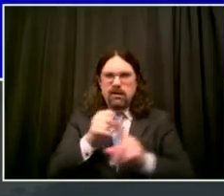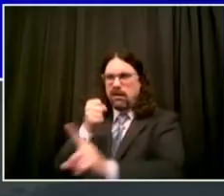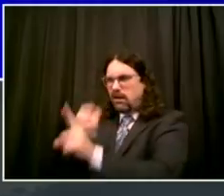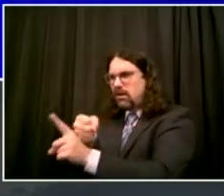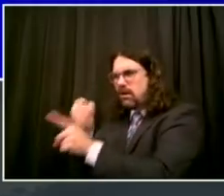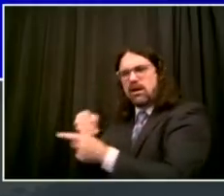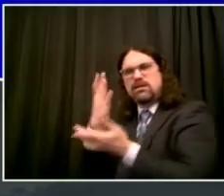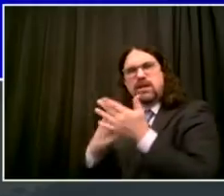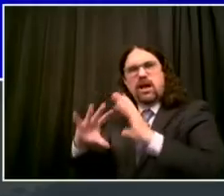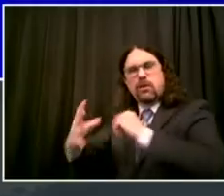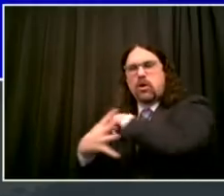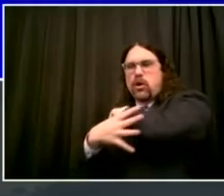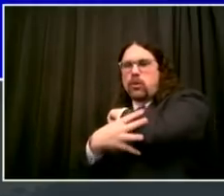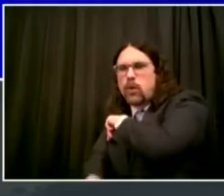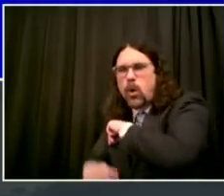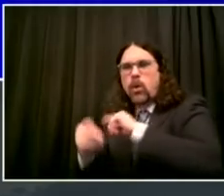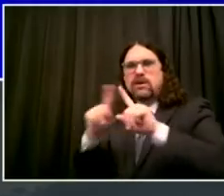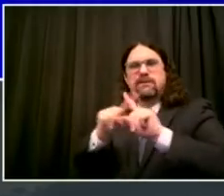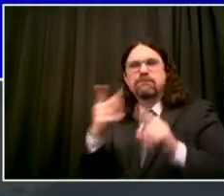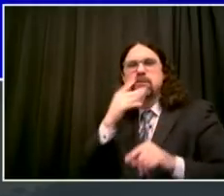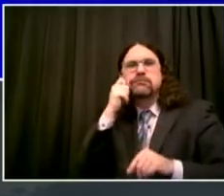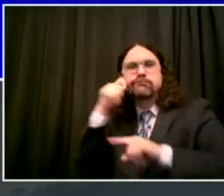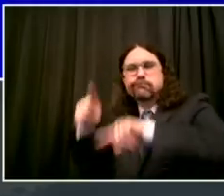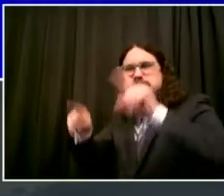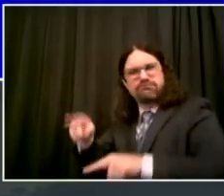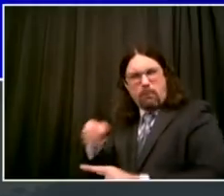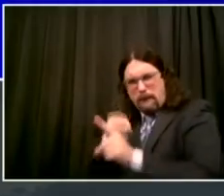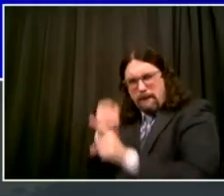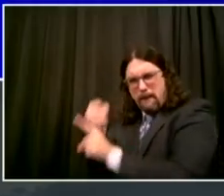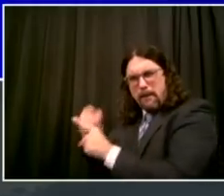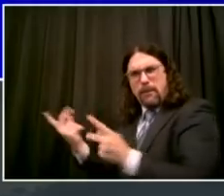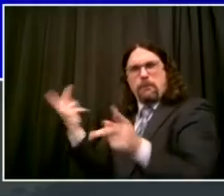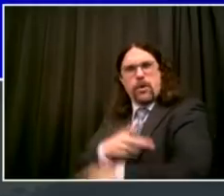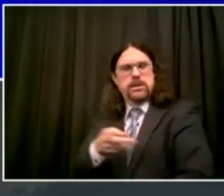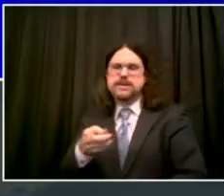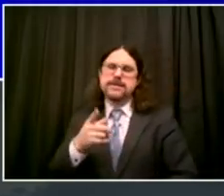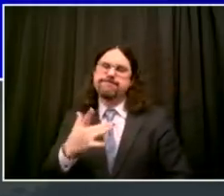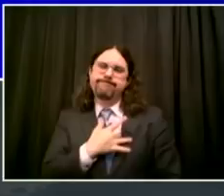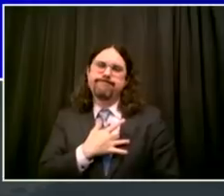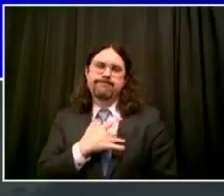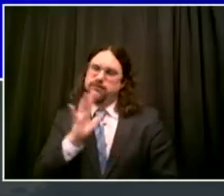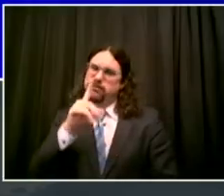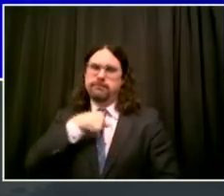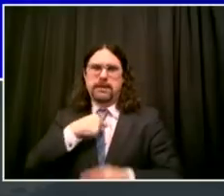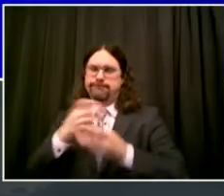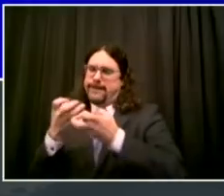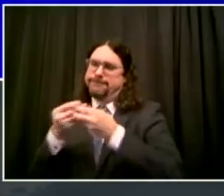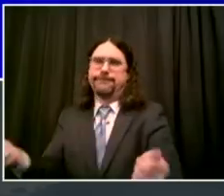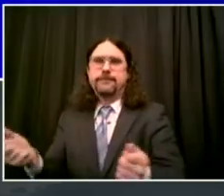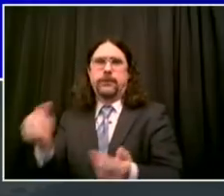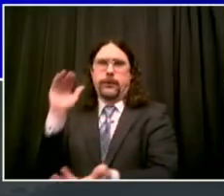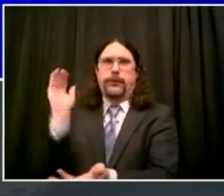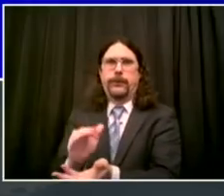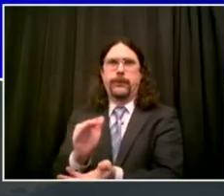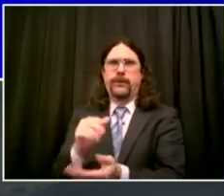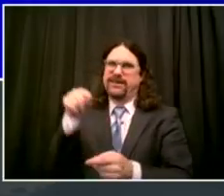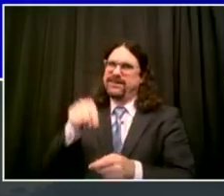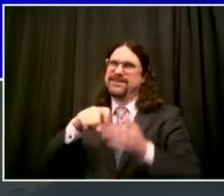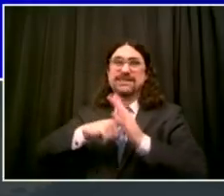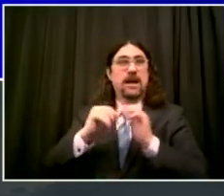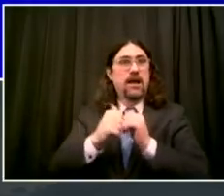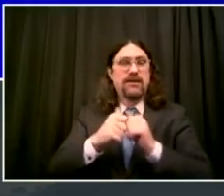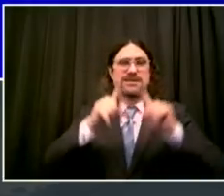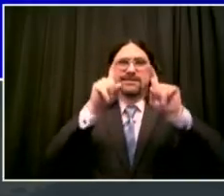come from the very neighborhoods that have been hardest hit. And we'll understand what needs to be done to reach people,